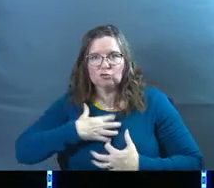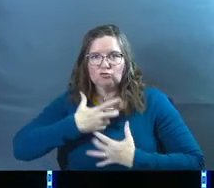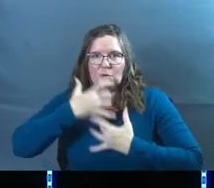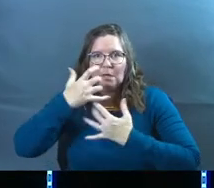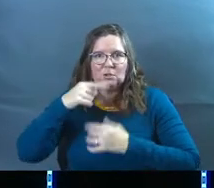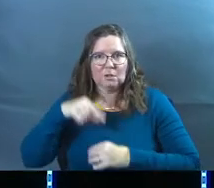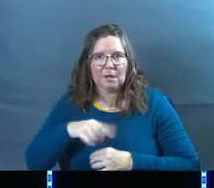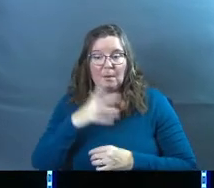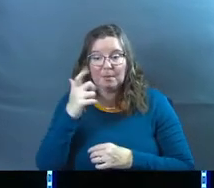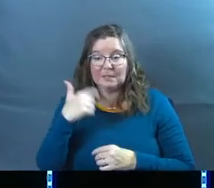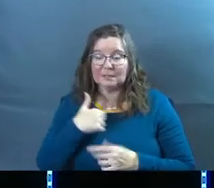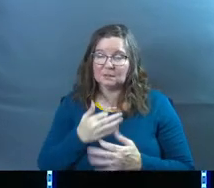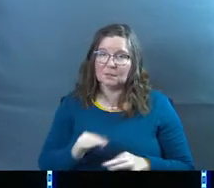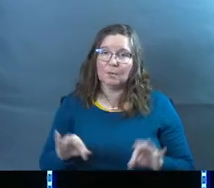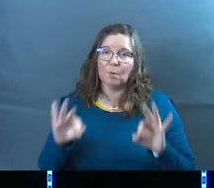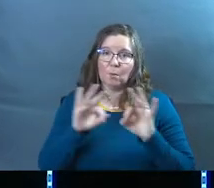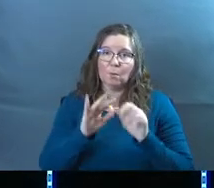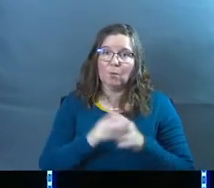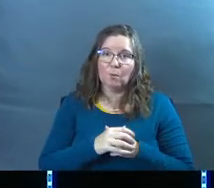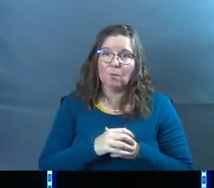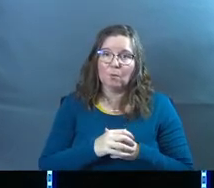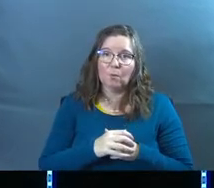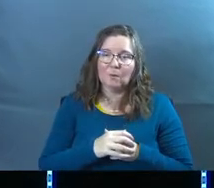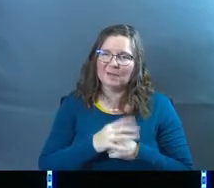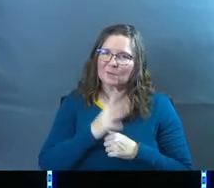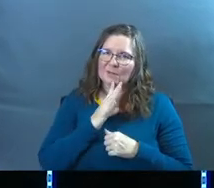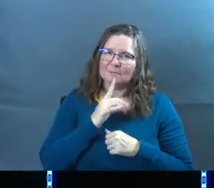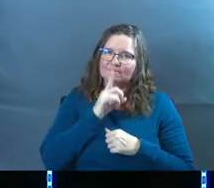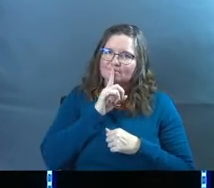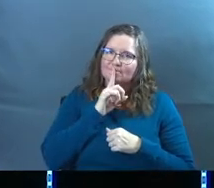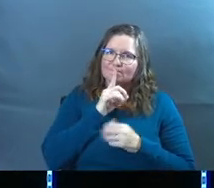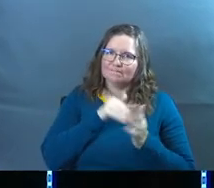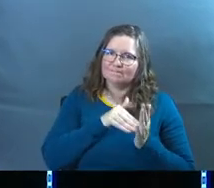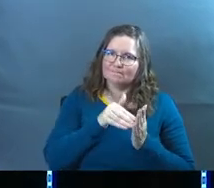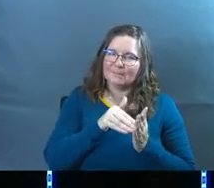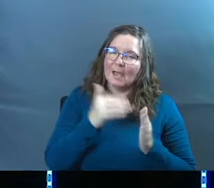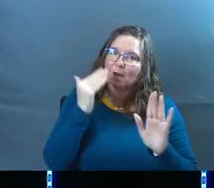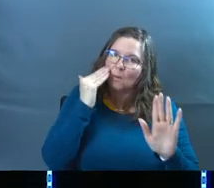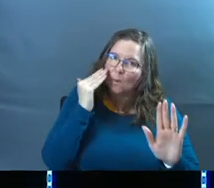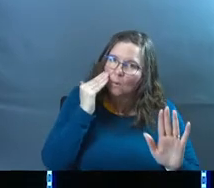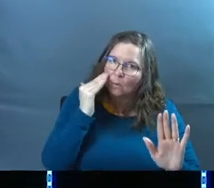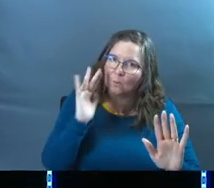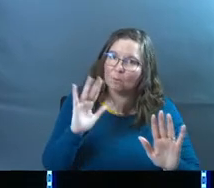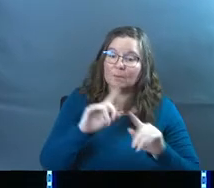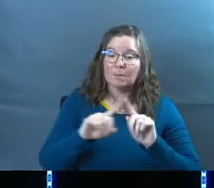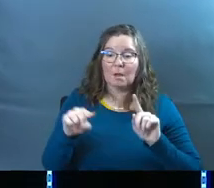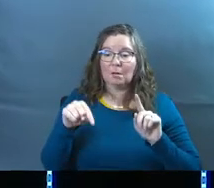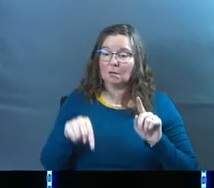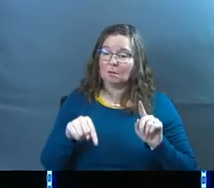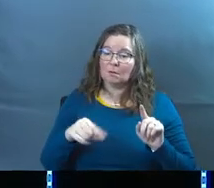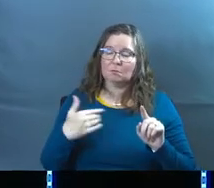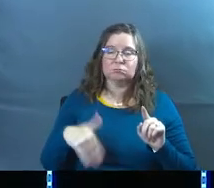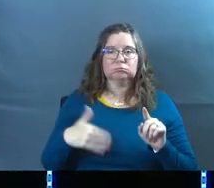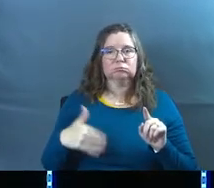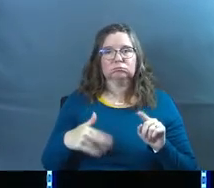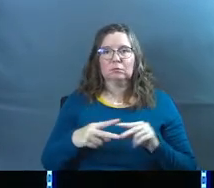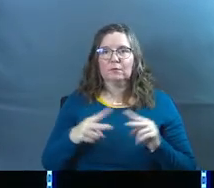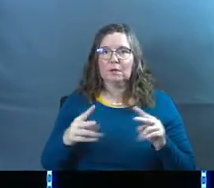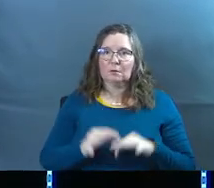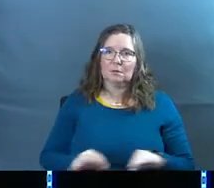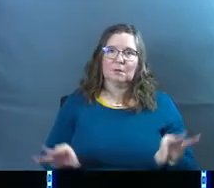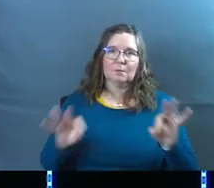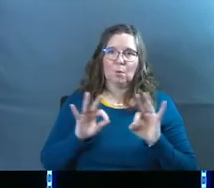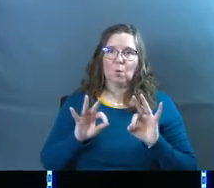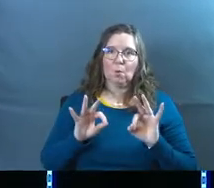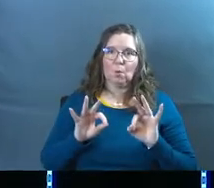there, because it's important. We don't talk about this in church very much, I know. But this is a very, very